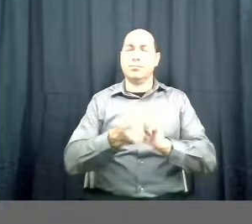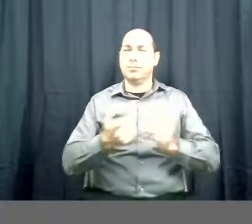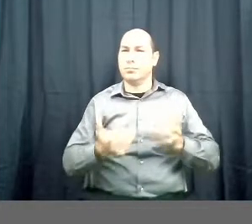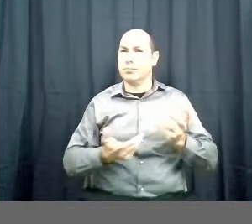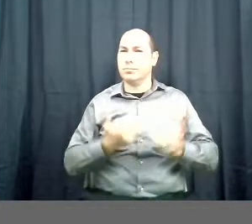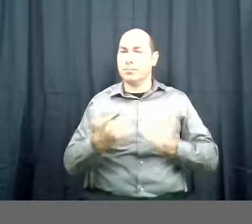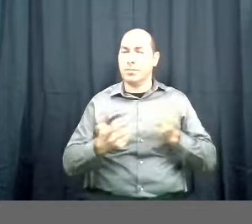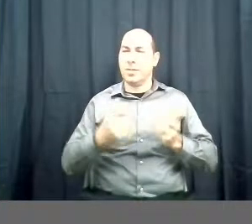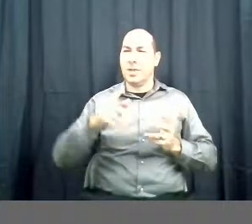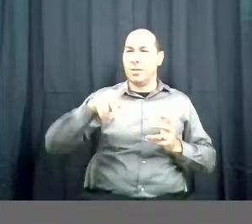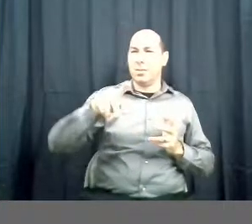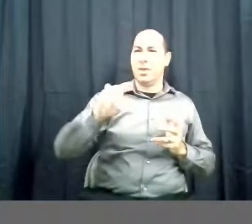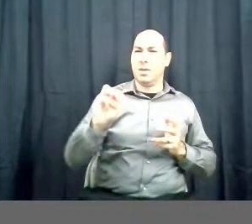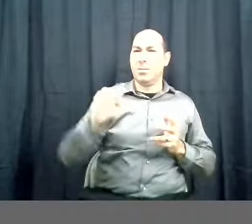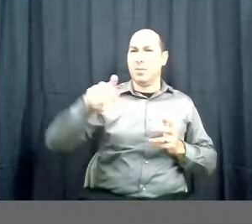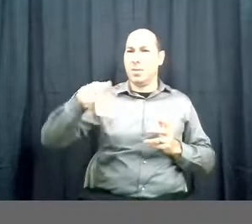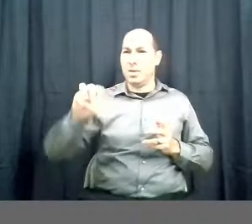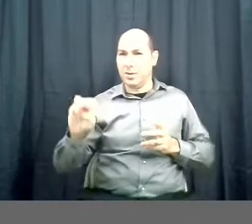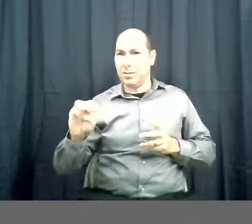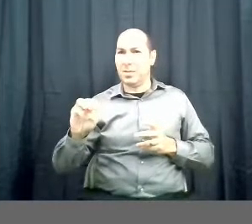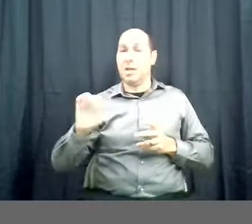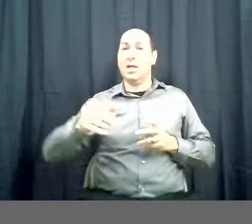PMPM, which is higher,